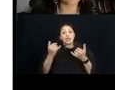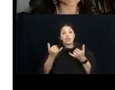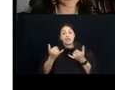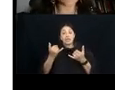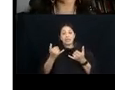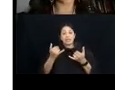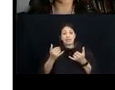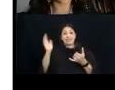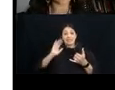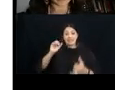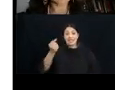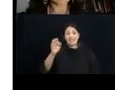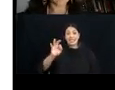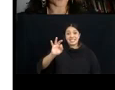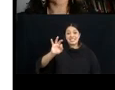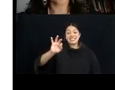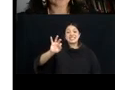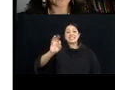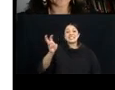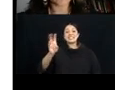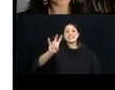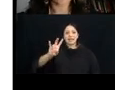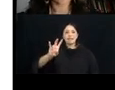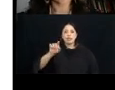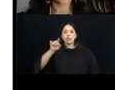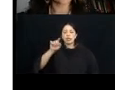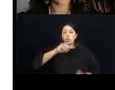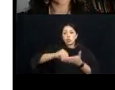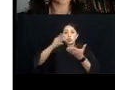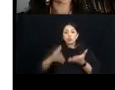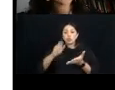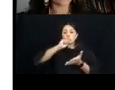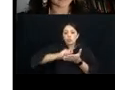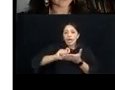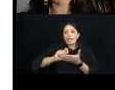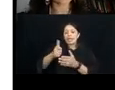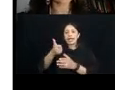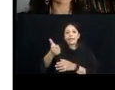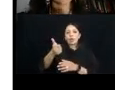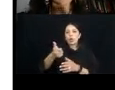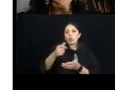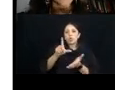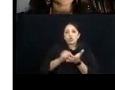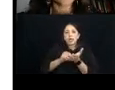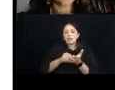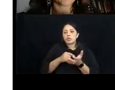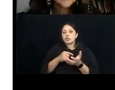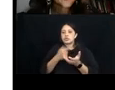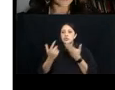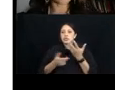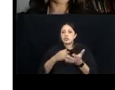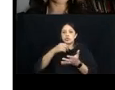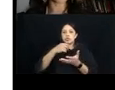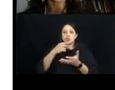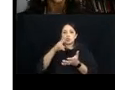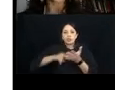organizing themselves by writing their own newspapers, their own editors. First, you